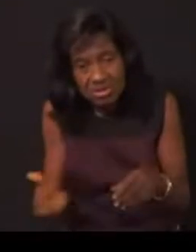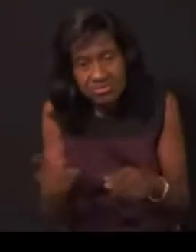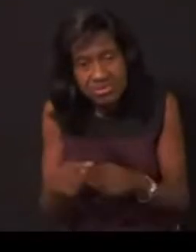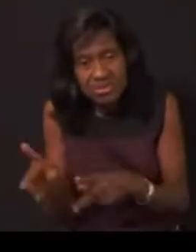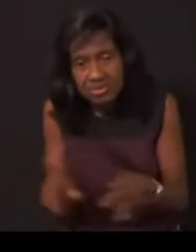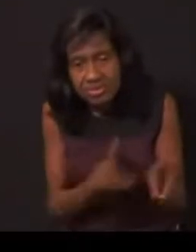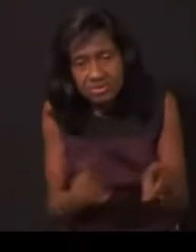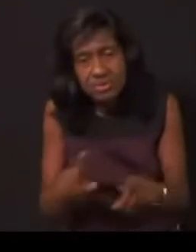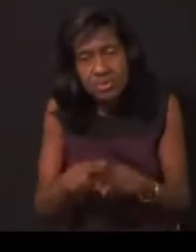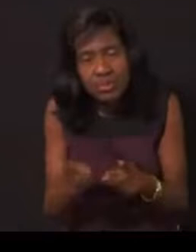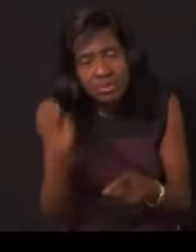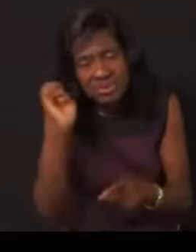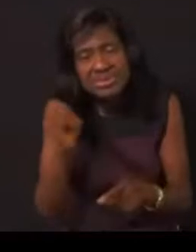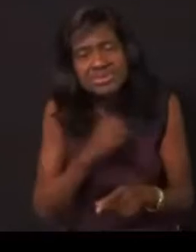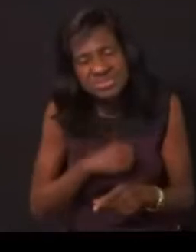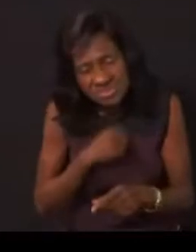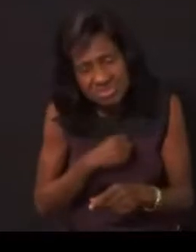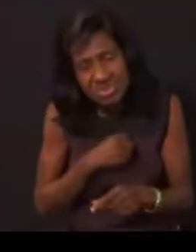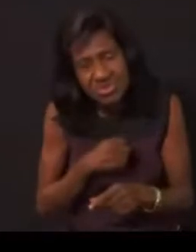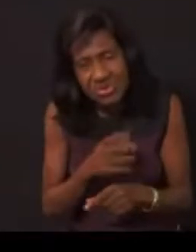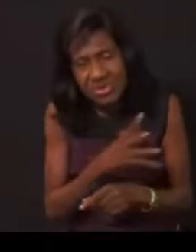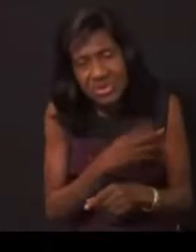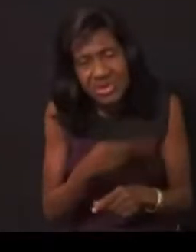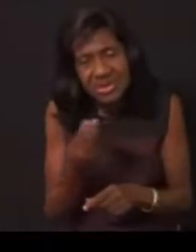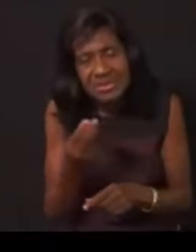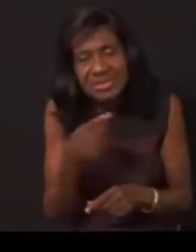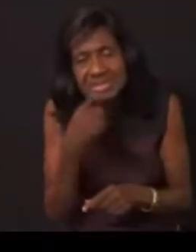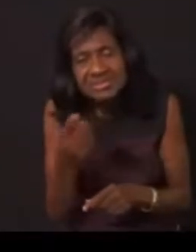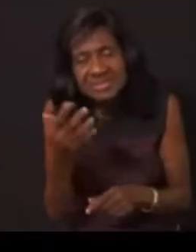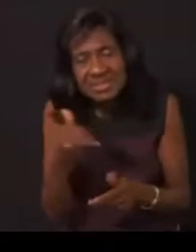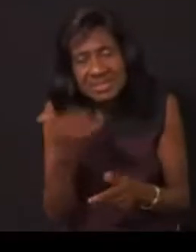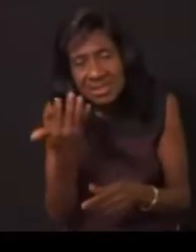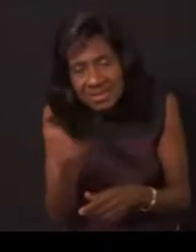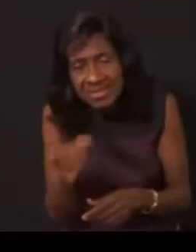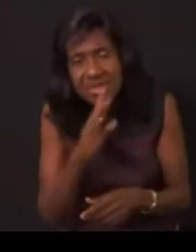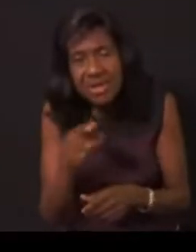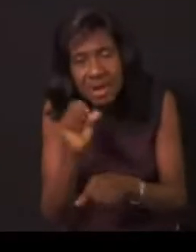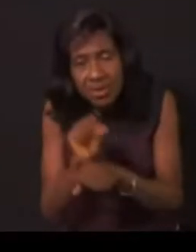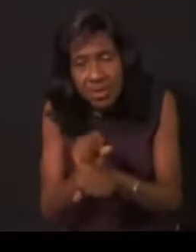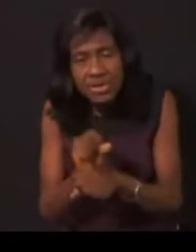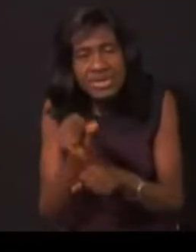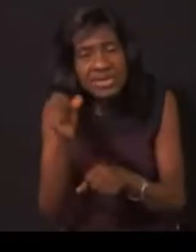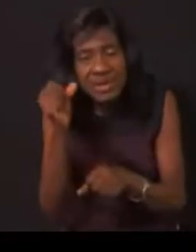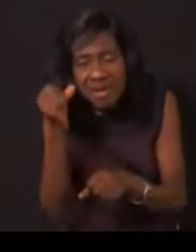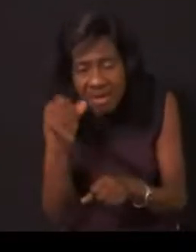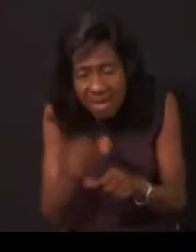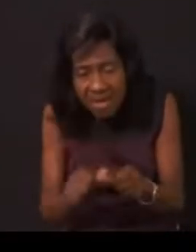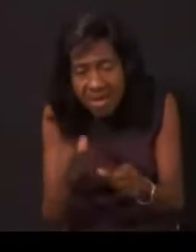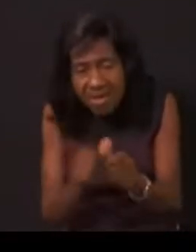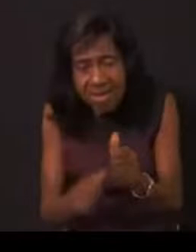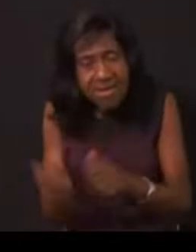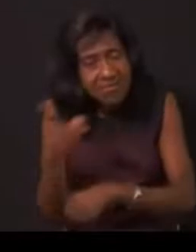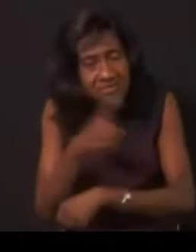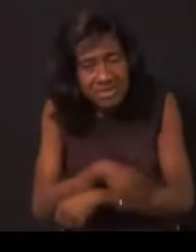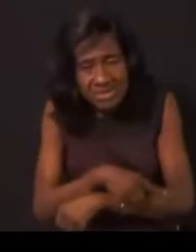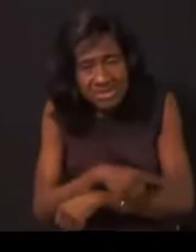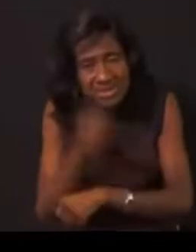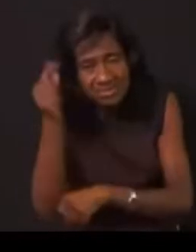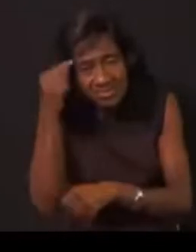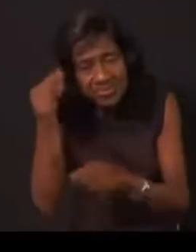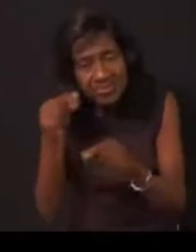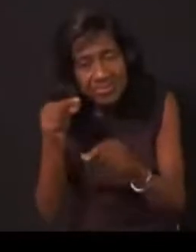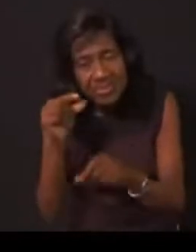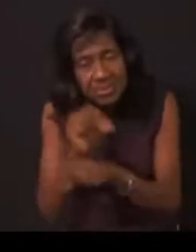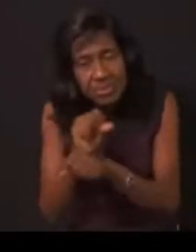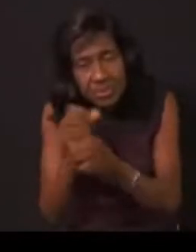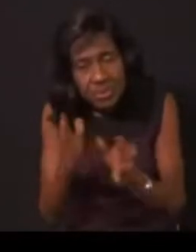situations. But we are working every day, and as I'm sure our colleagues on the civil service side are working every day to try